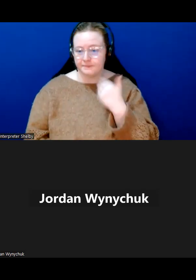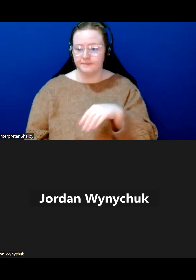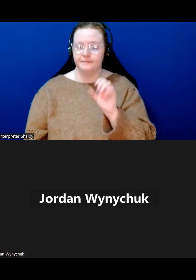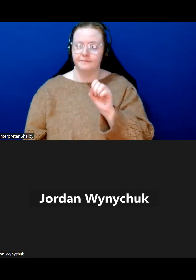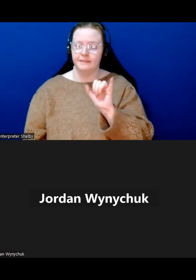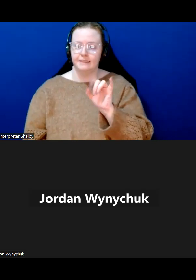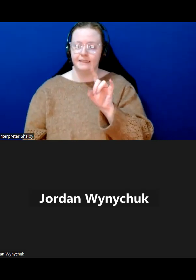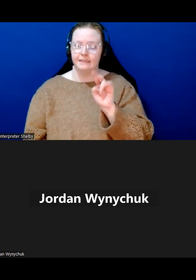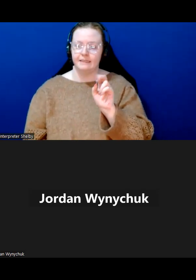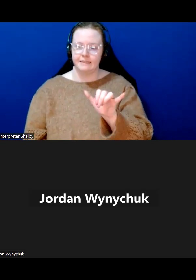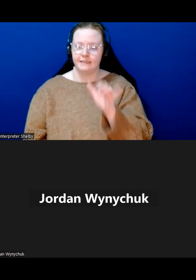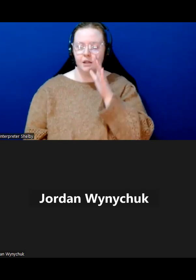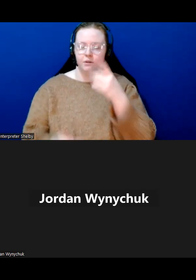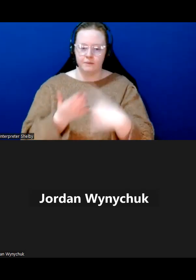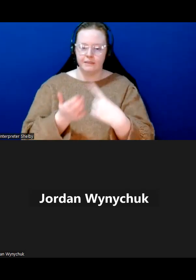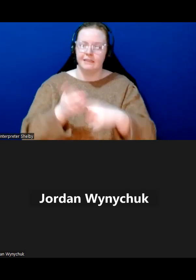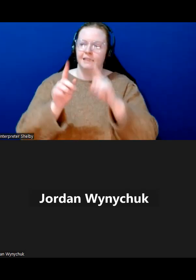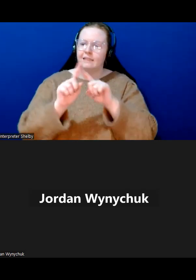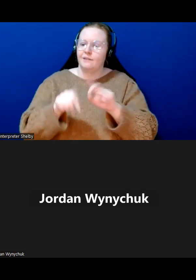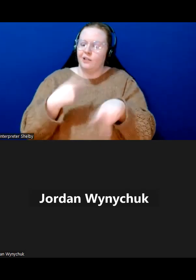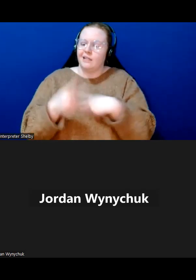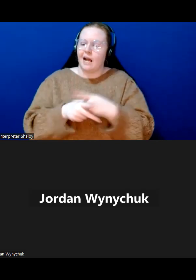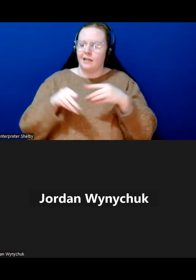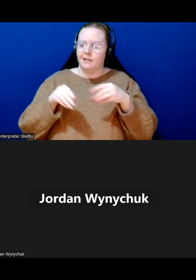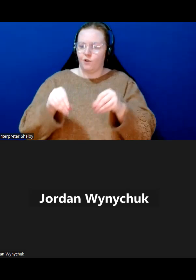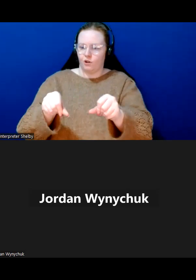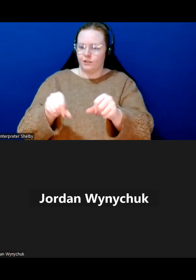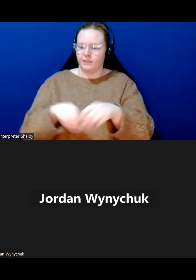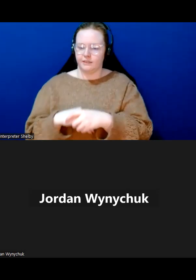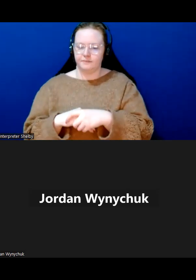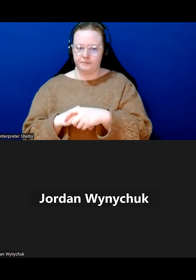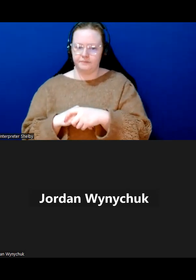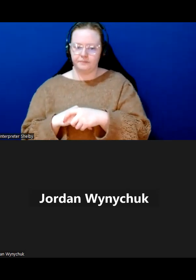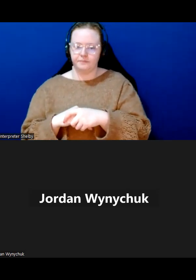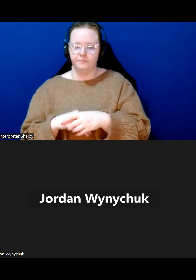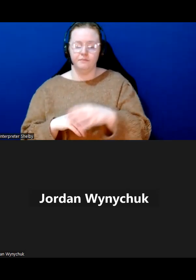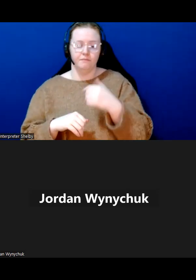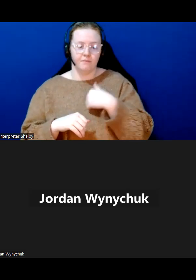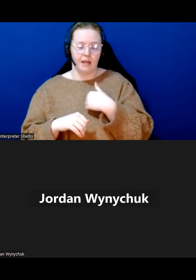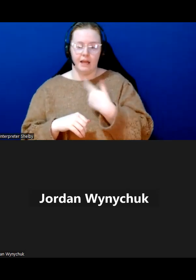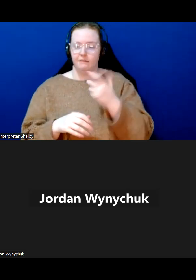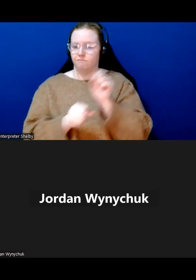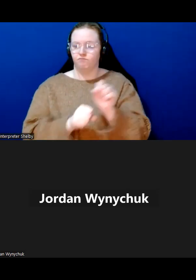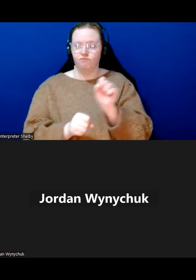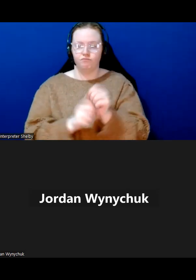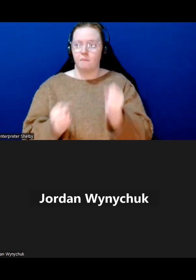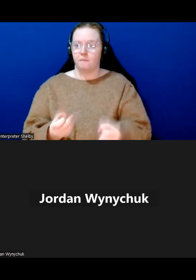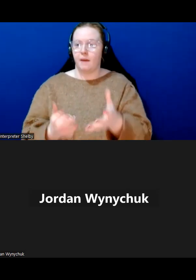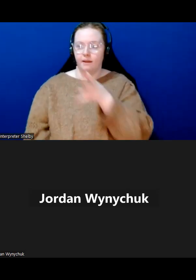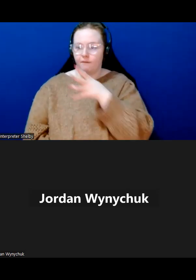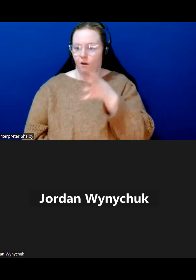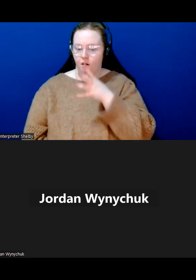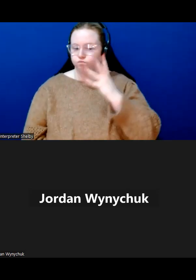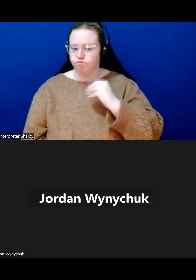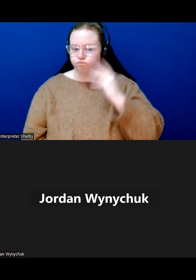be speaking today a little bit about the types of gardening you can do. I have worked on many farms, but I also am